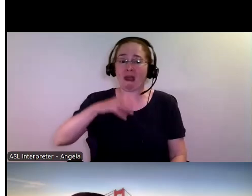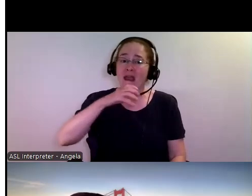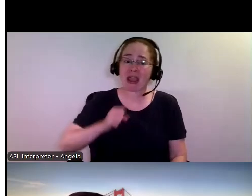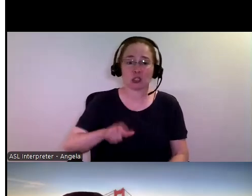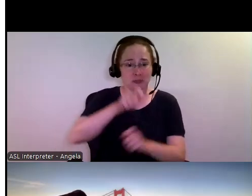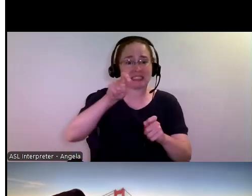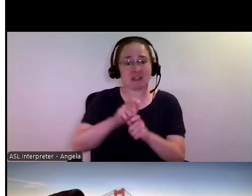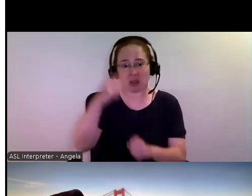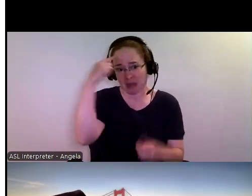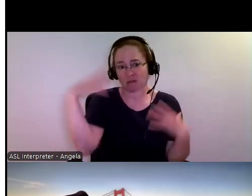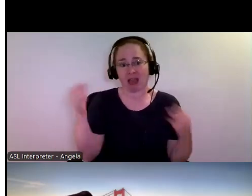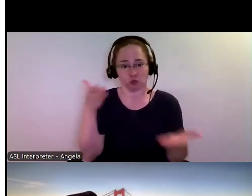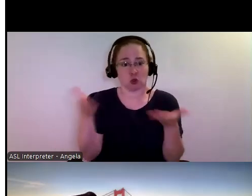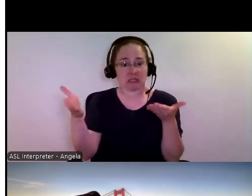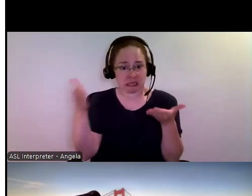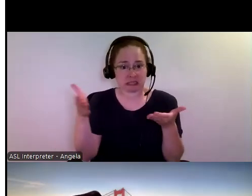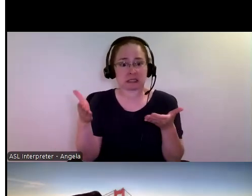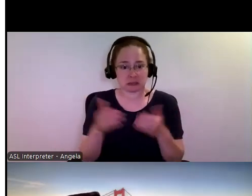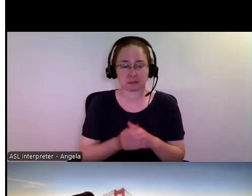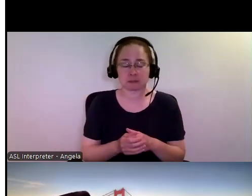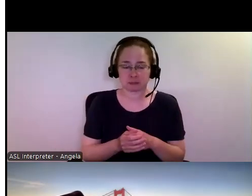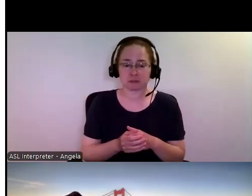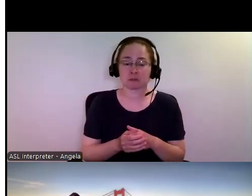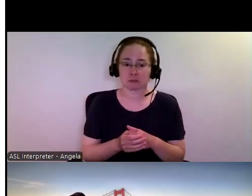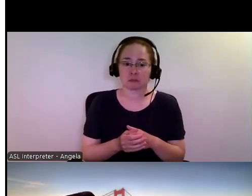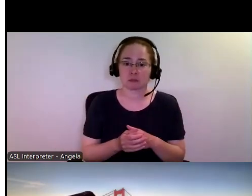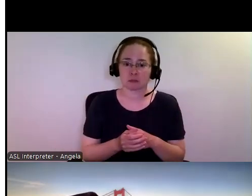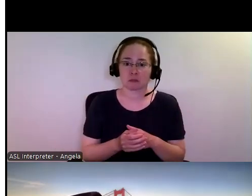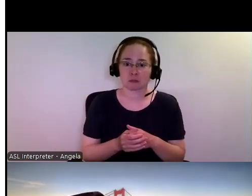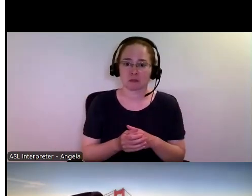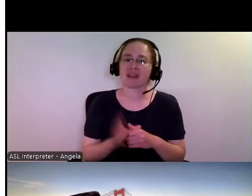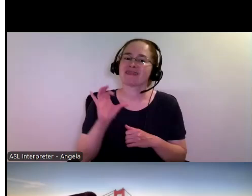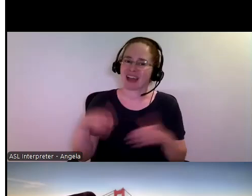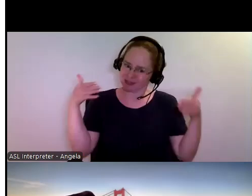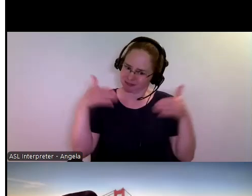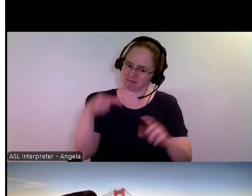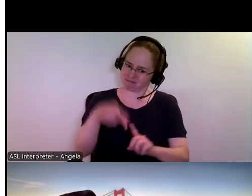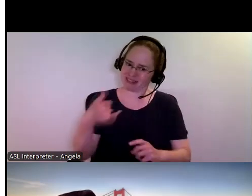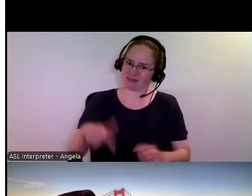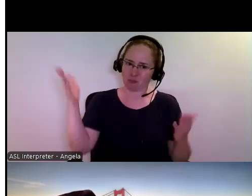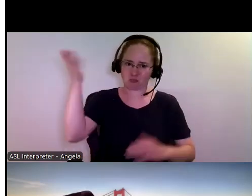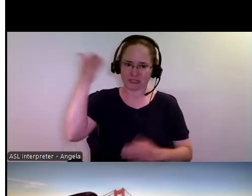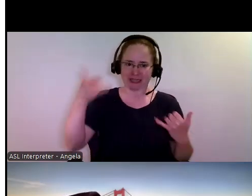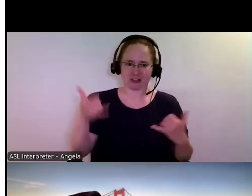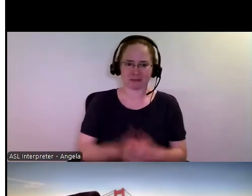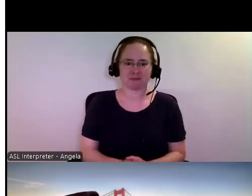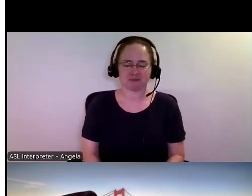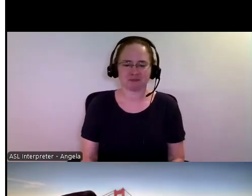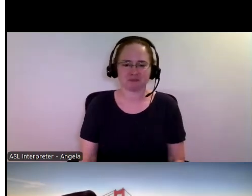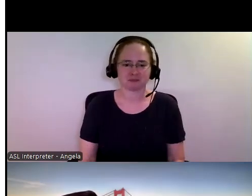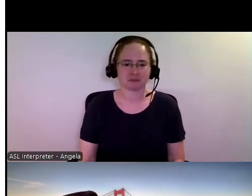age-specific mental health services for this population, which is going to be the focus of our presentation today. Next